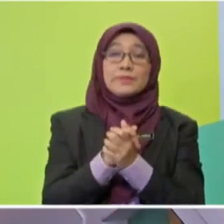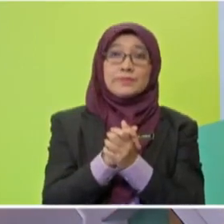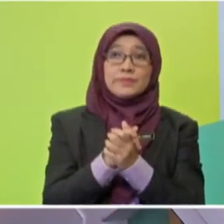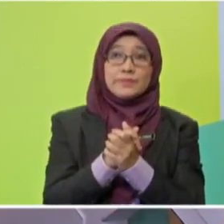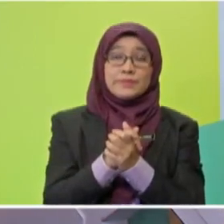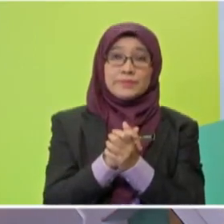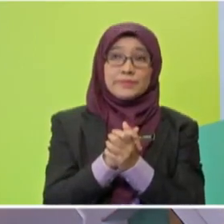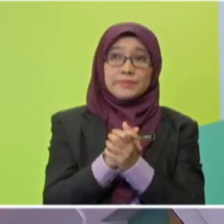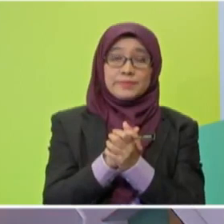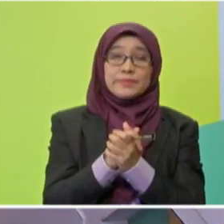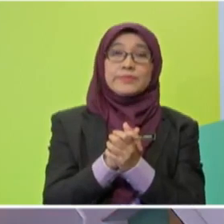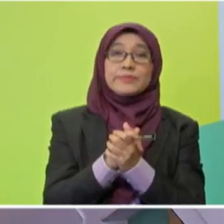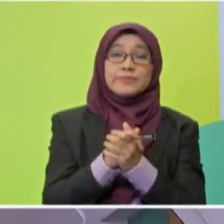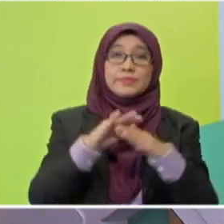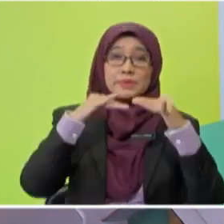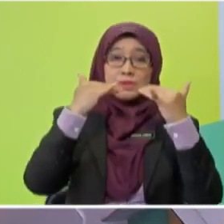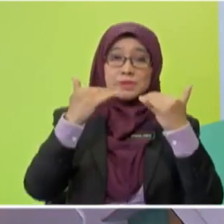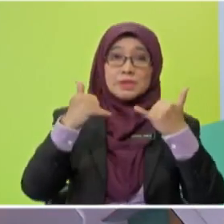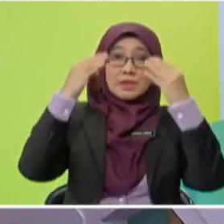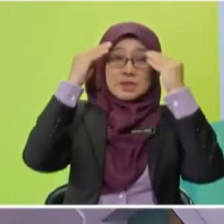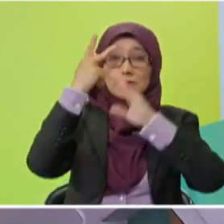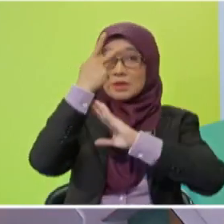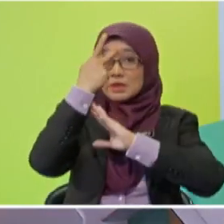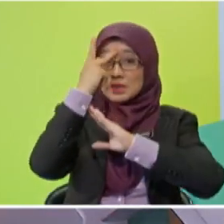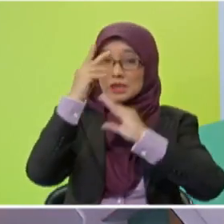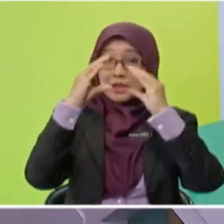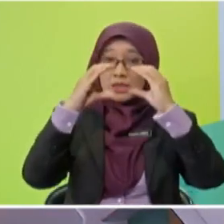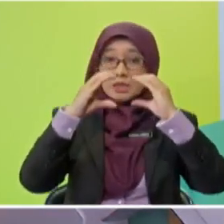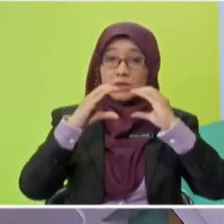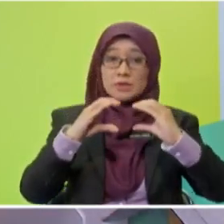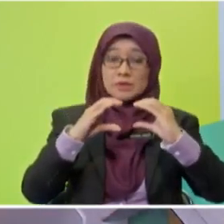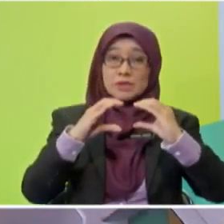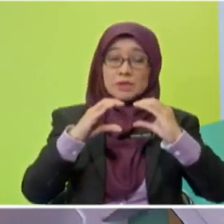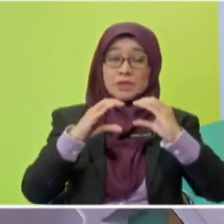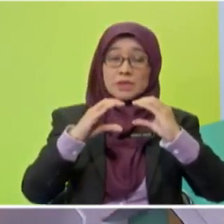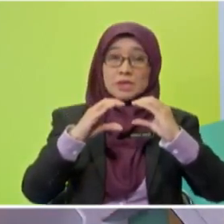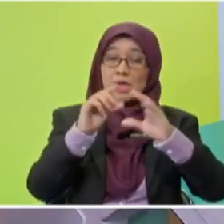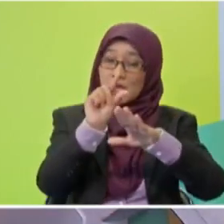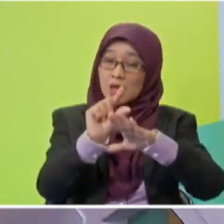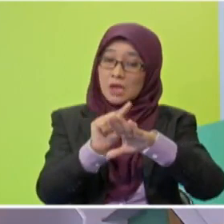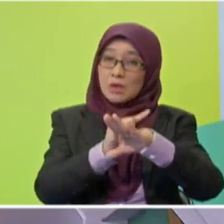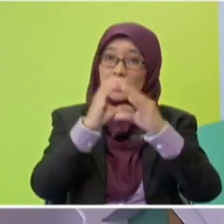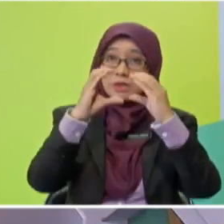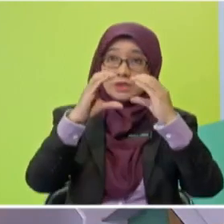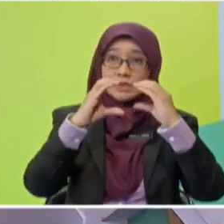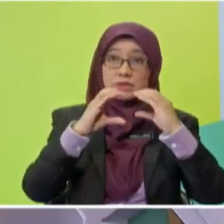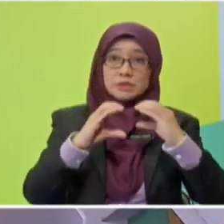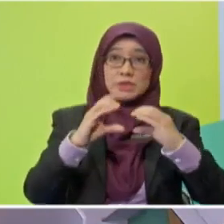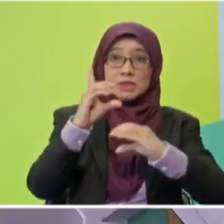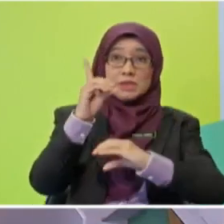of using the long division. Do you know you usually use the long division, right? I use the long so division. What is the divisor